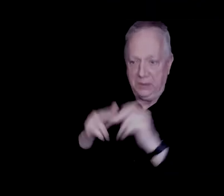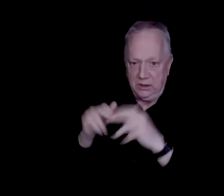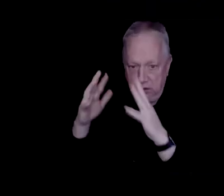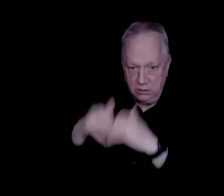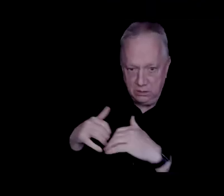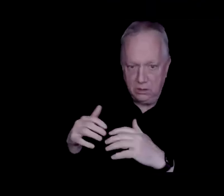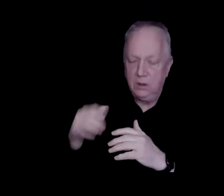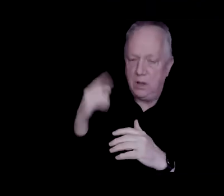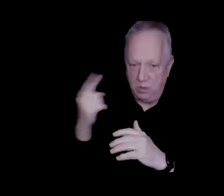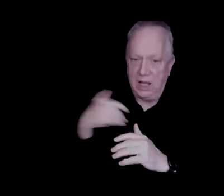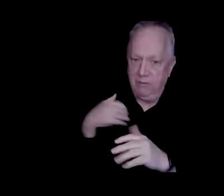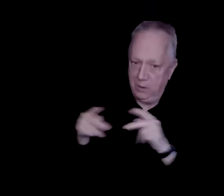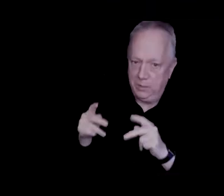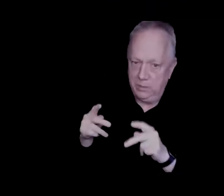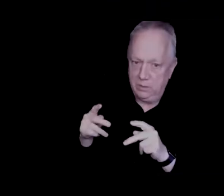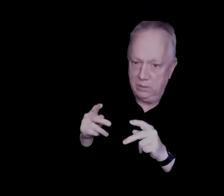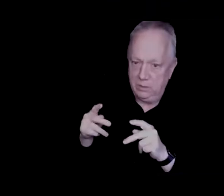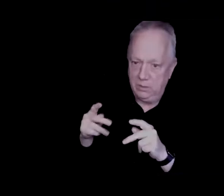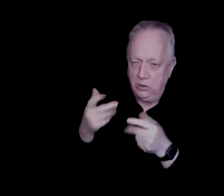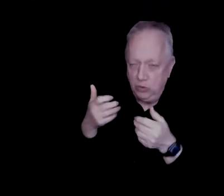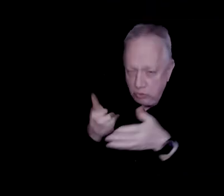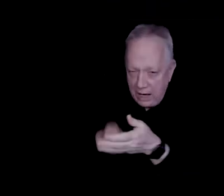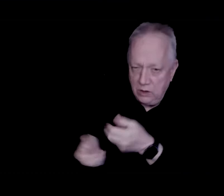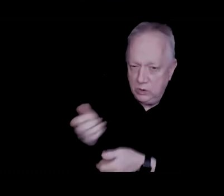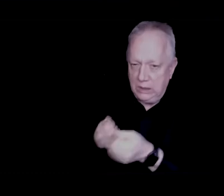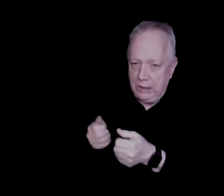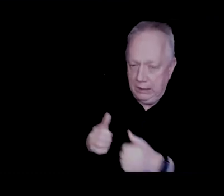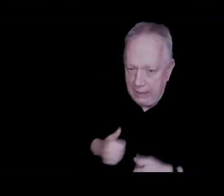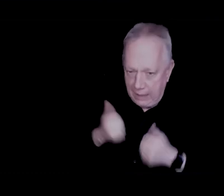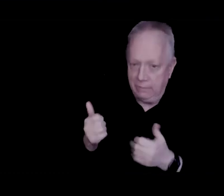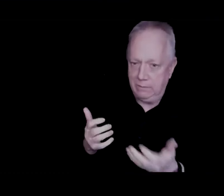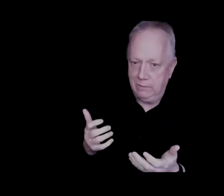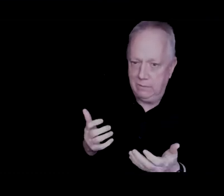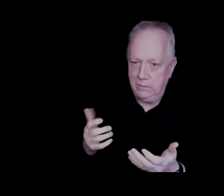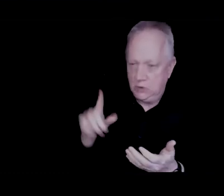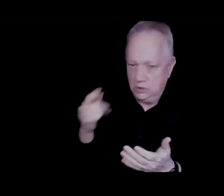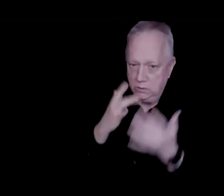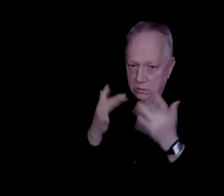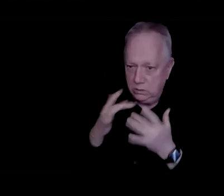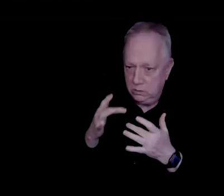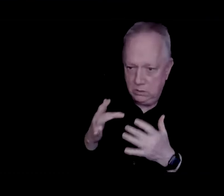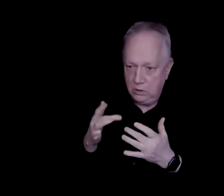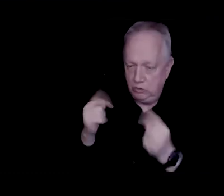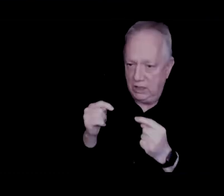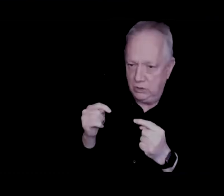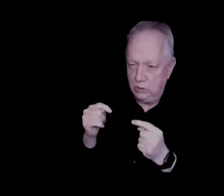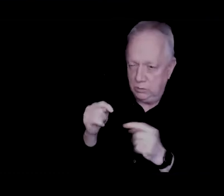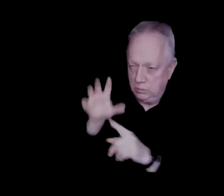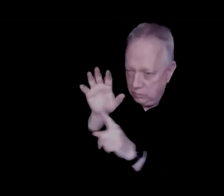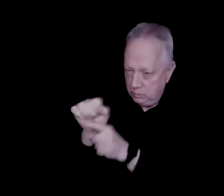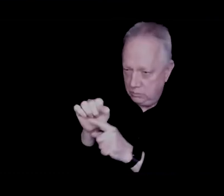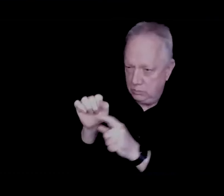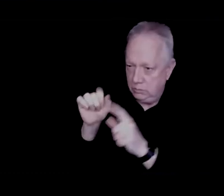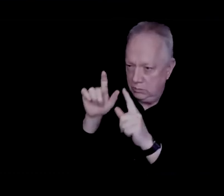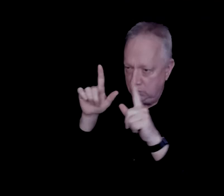always people, and to try to get life, you see, and to try to get a future, and to try to get a